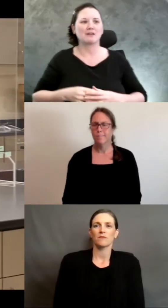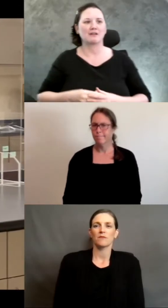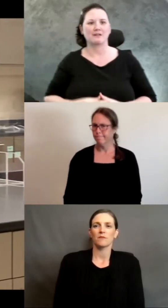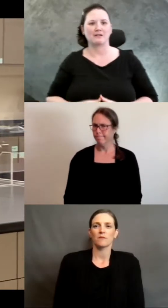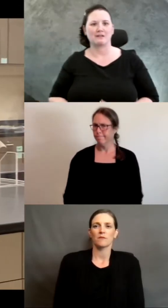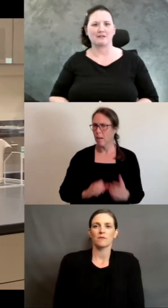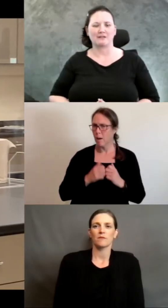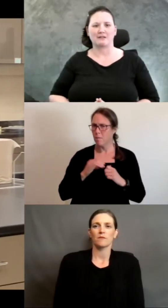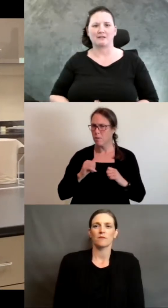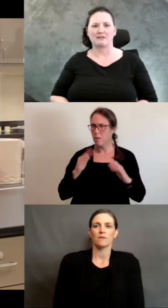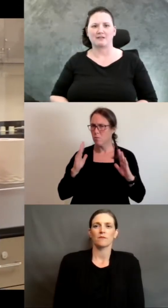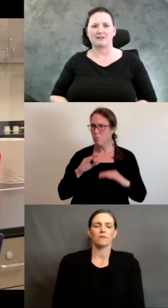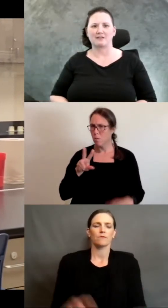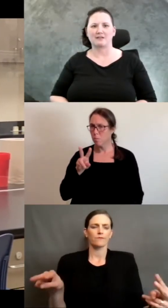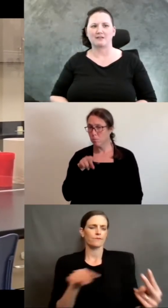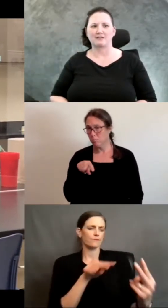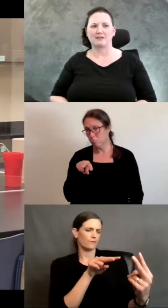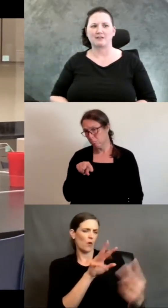Vesperia.